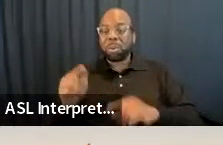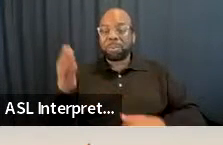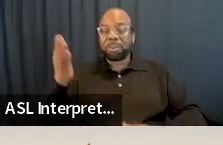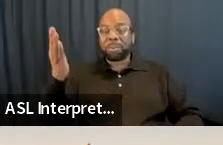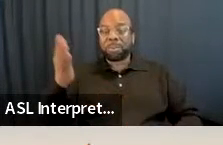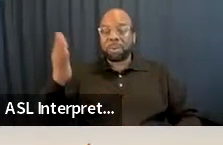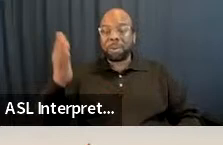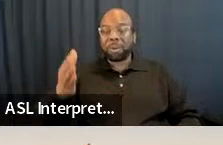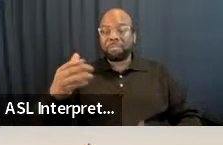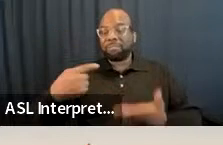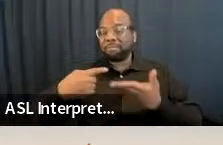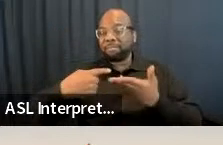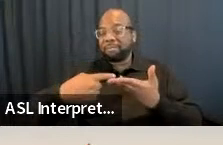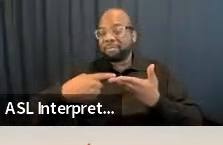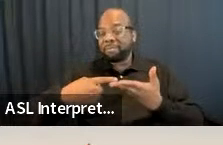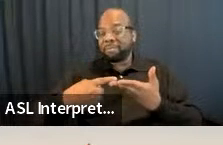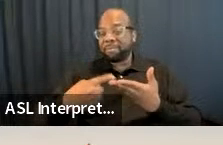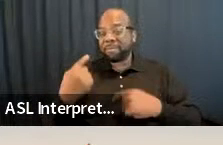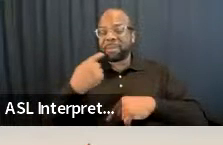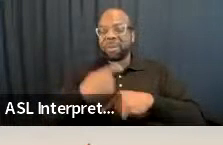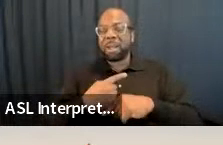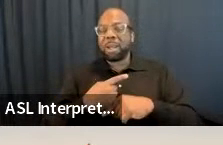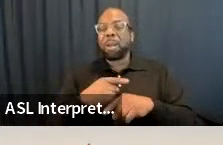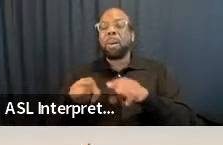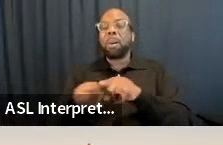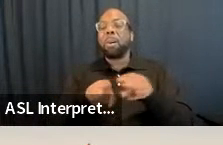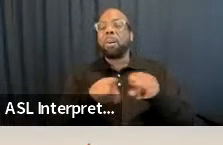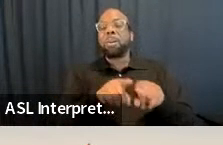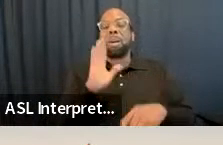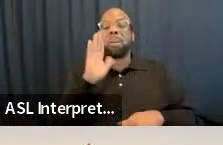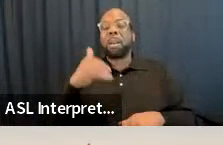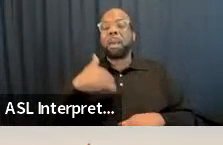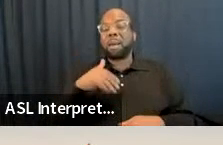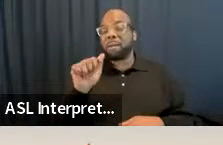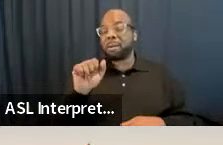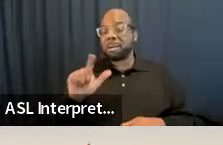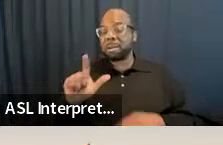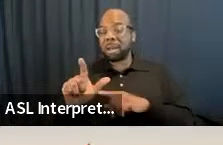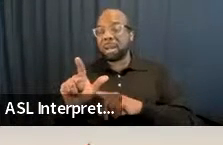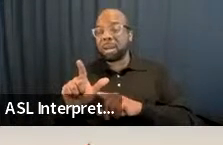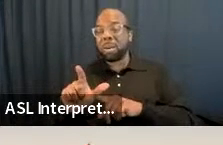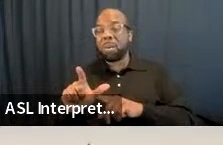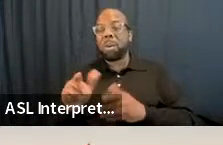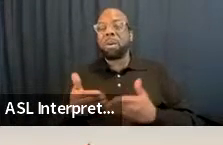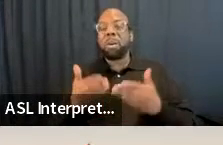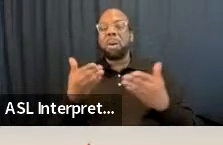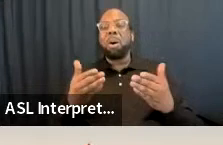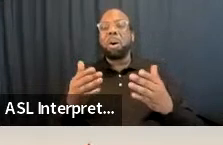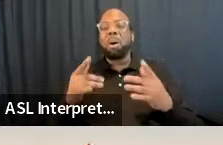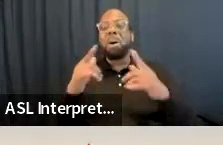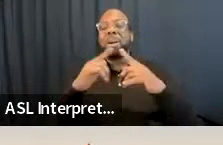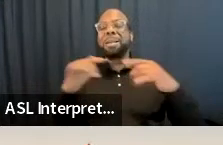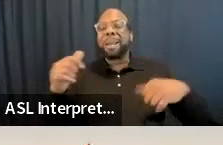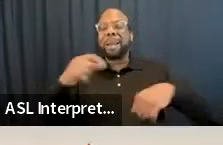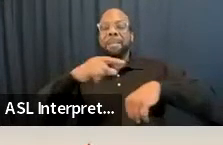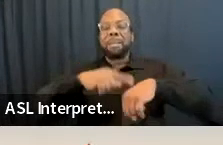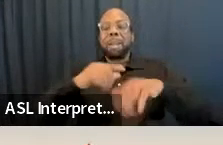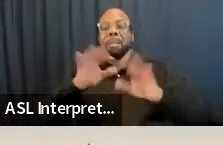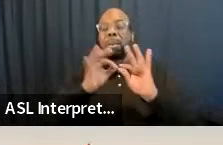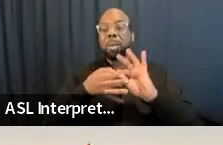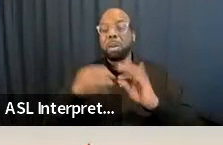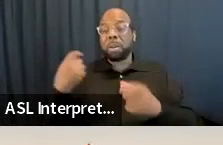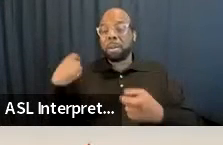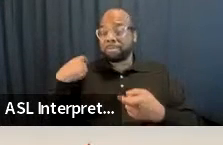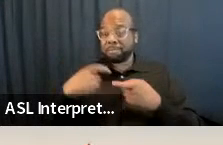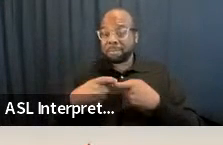presentation and conversation today. In addition to ASL, we are offering simultaneous interpretation in